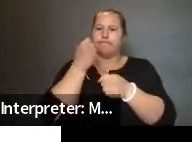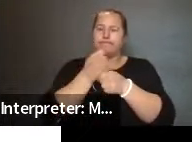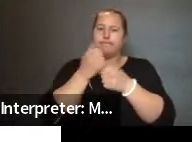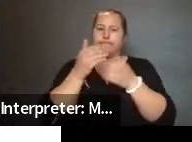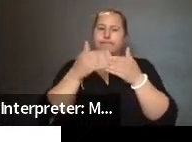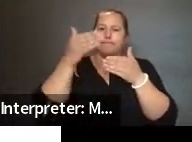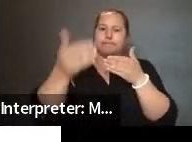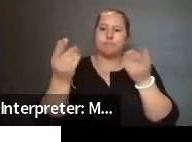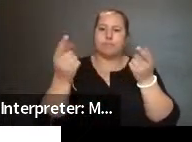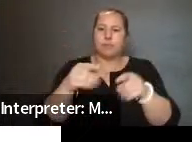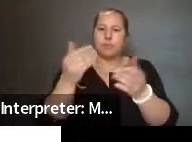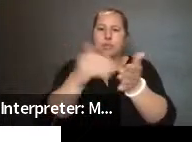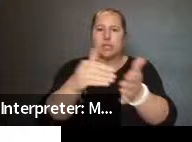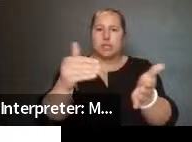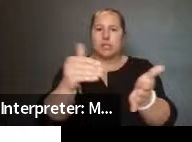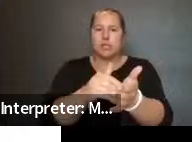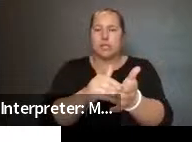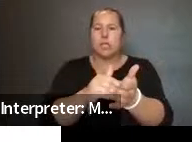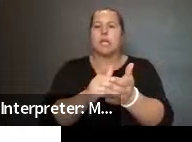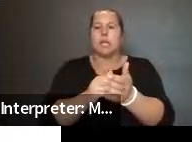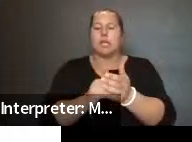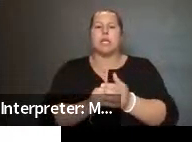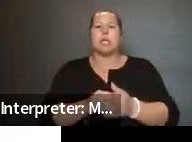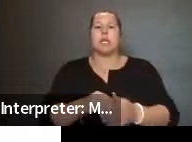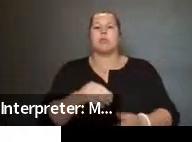States, including the city of Rochester.